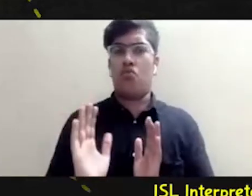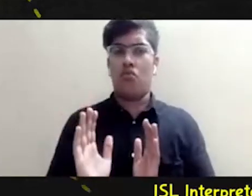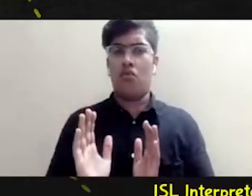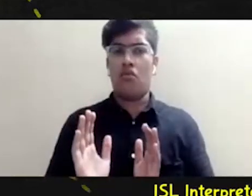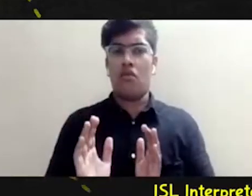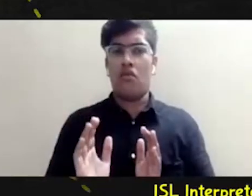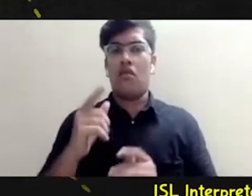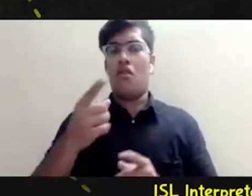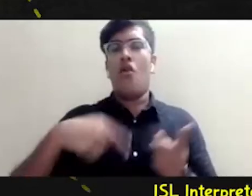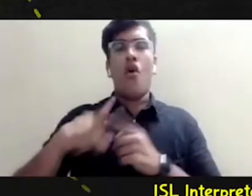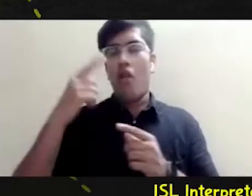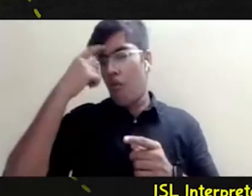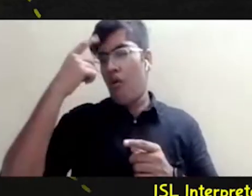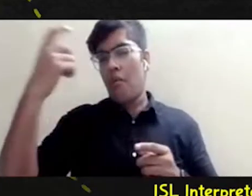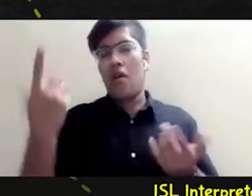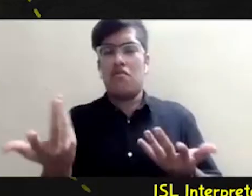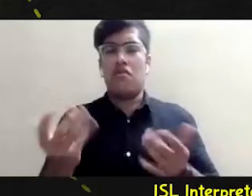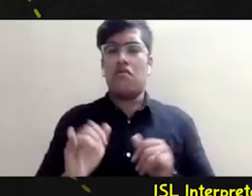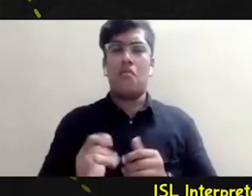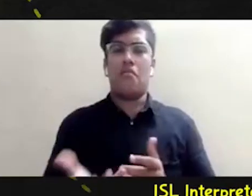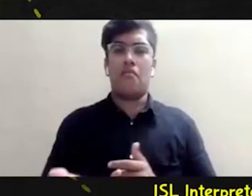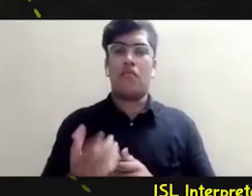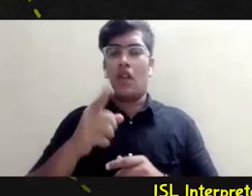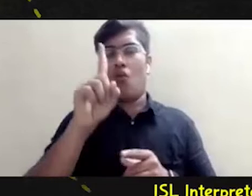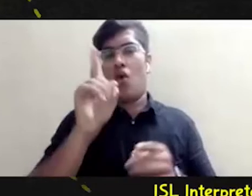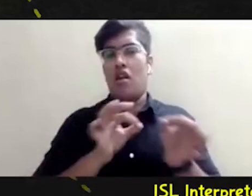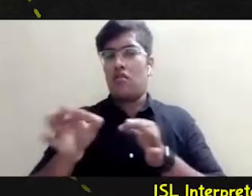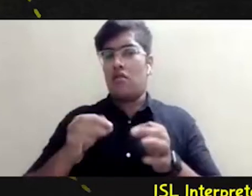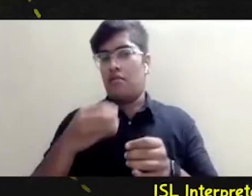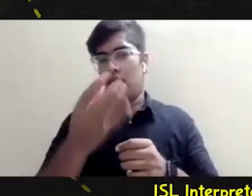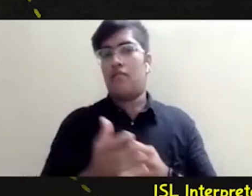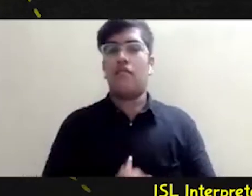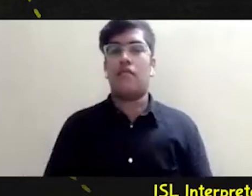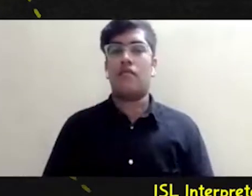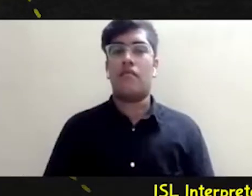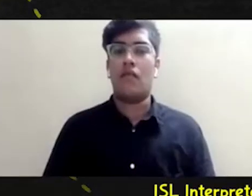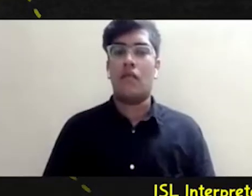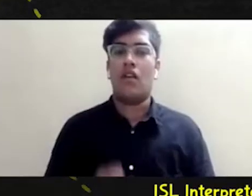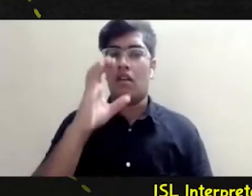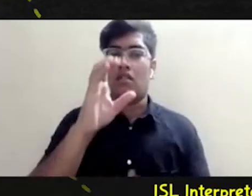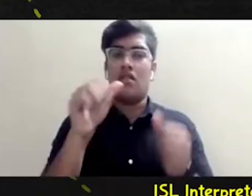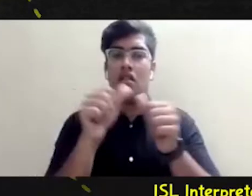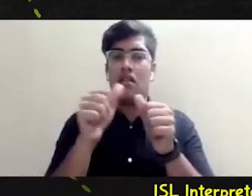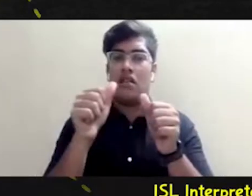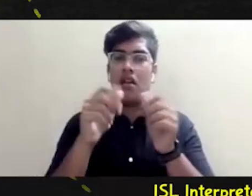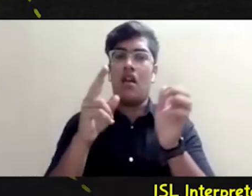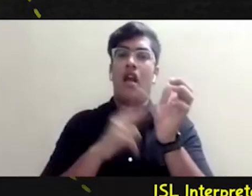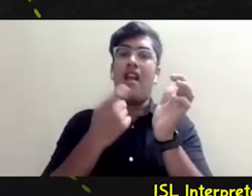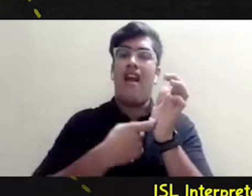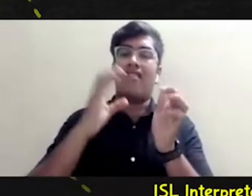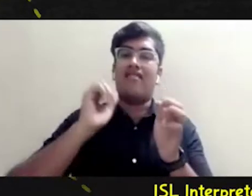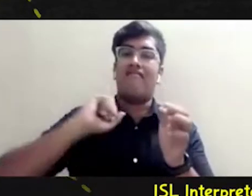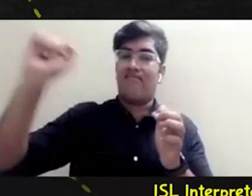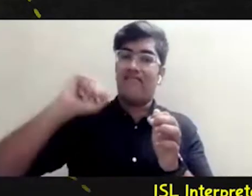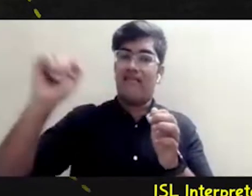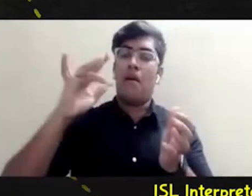political imagination, right? I'll give you only one example. At the CA NRC protests at Mumbai Bagh, there were a group